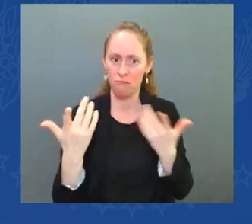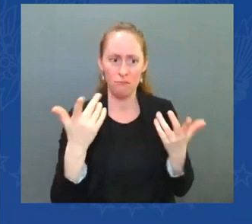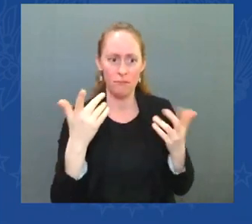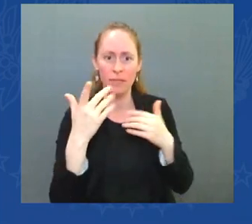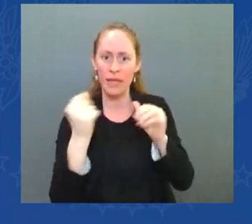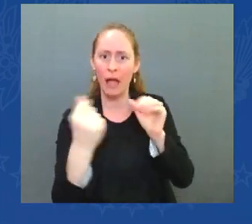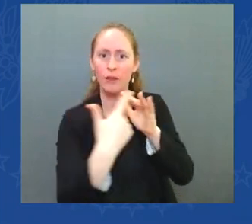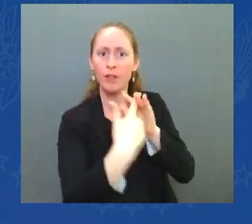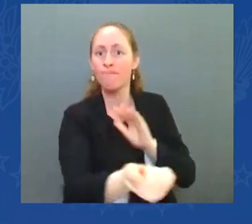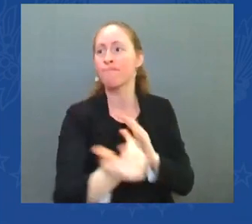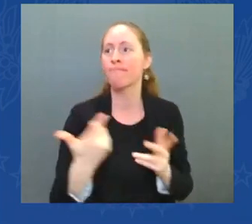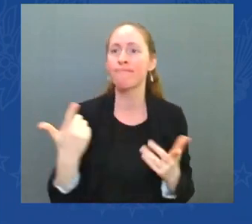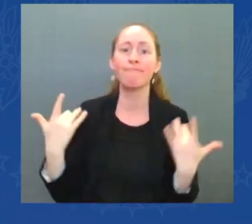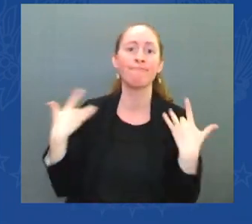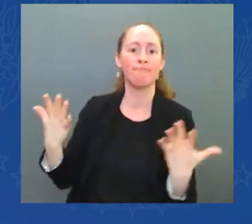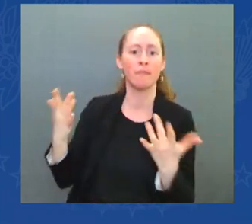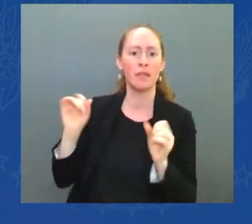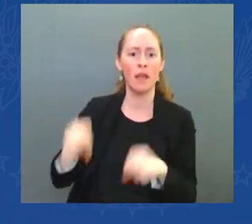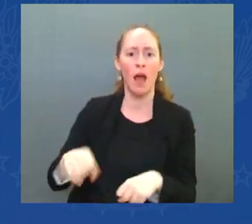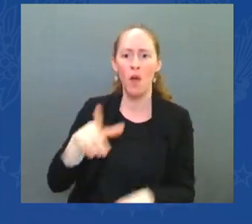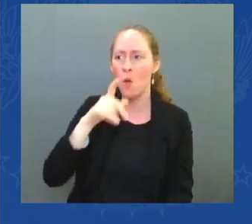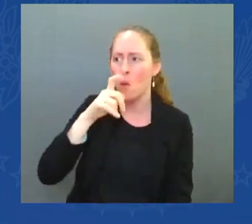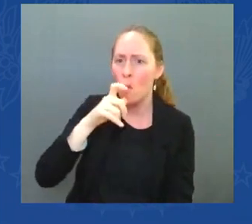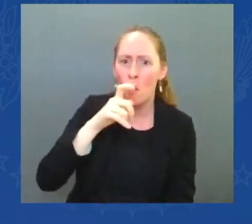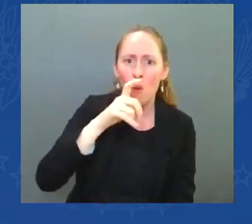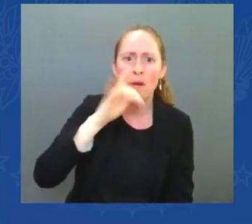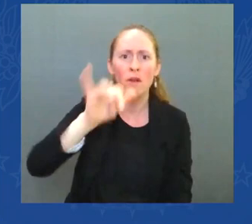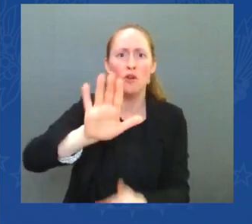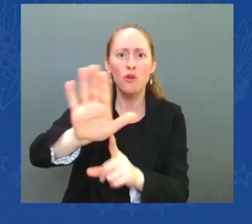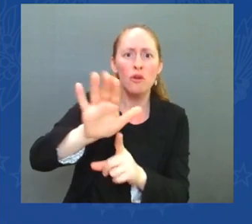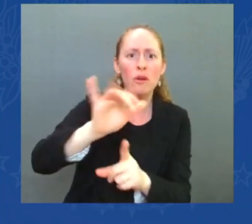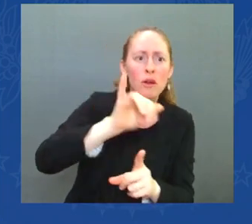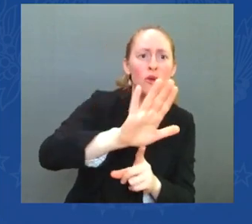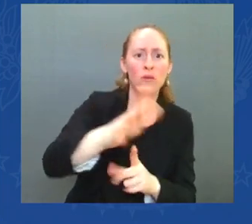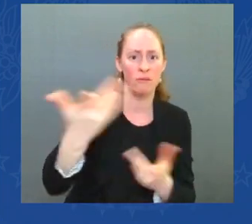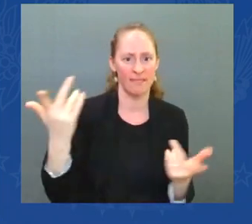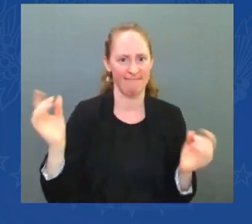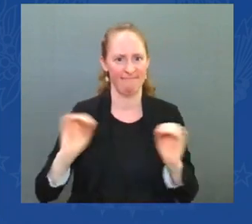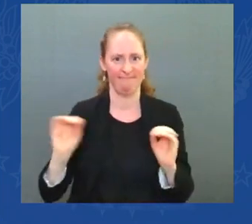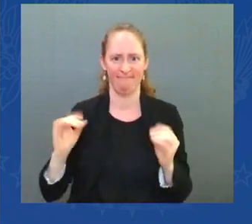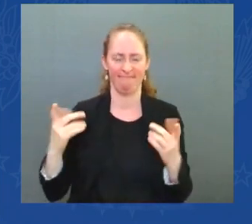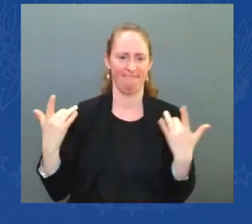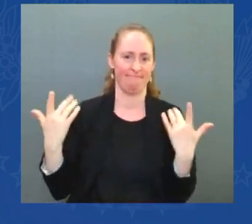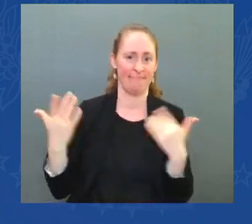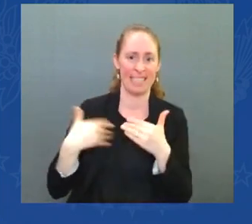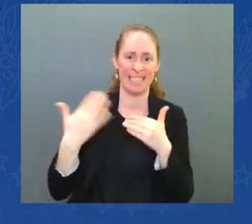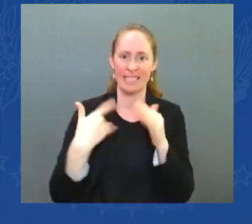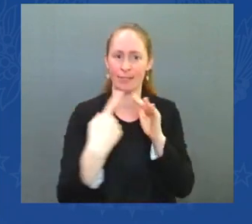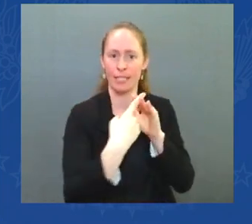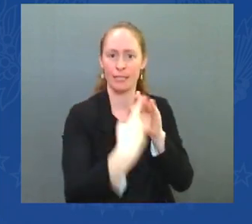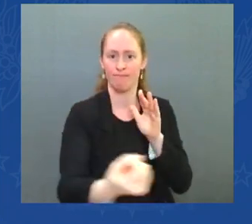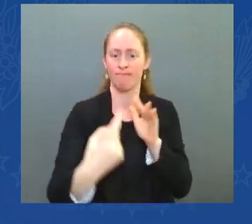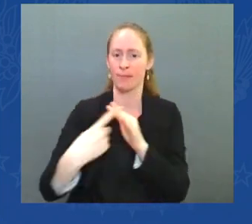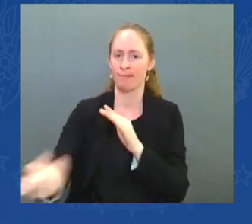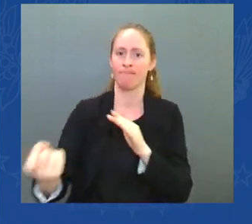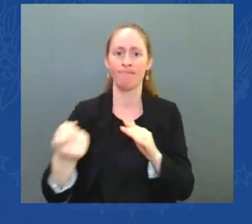them. I mean, you can't connect the gun to the shooter and hold them accountable. In fact, the ATF reports